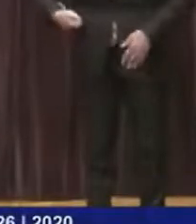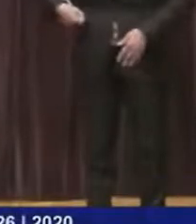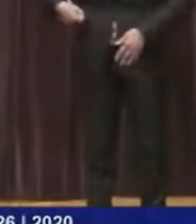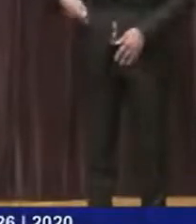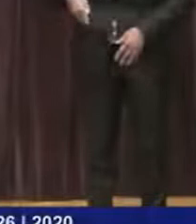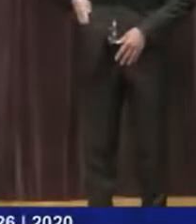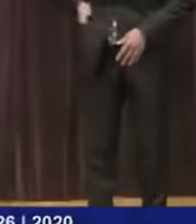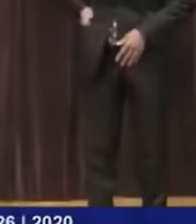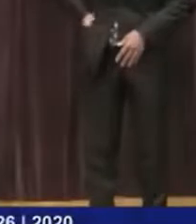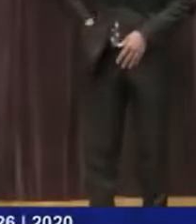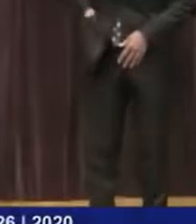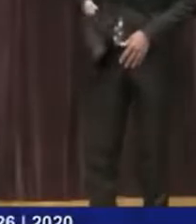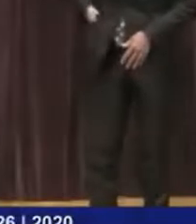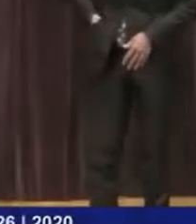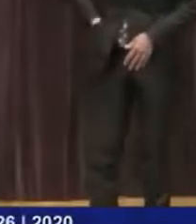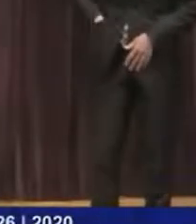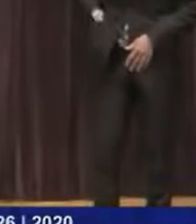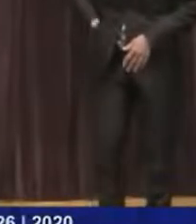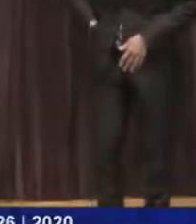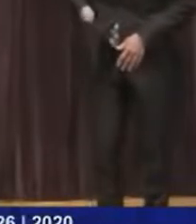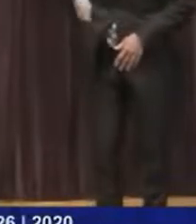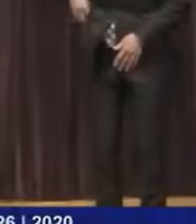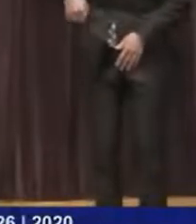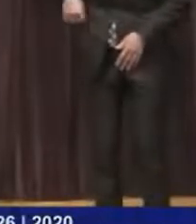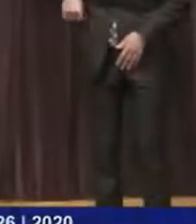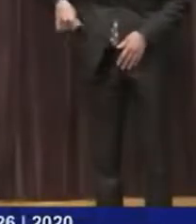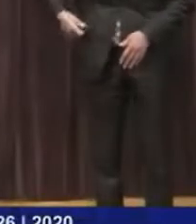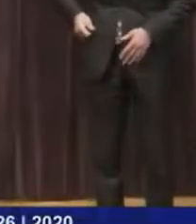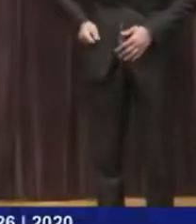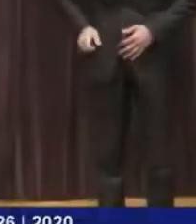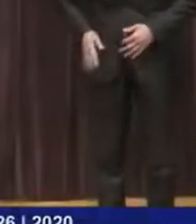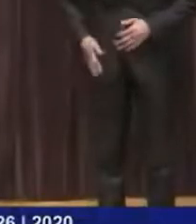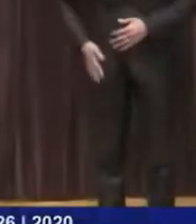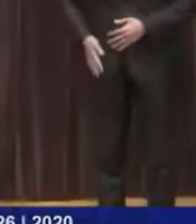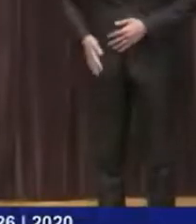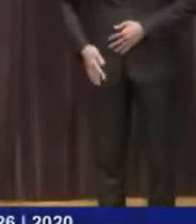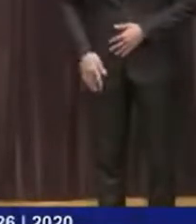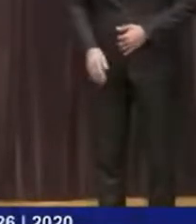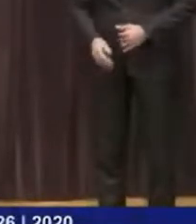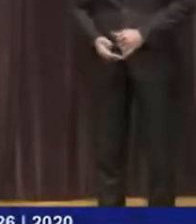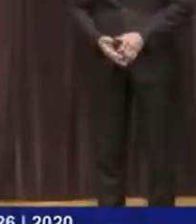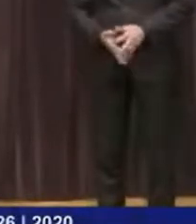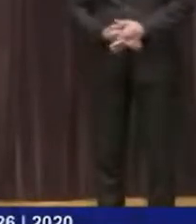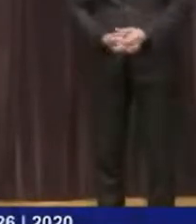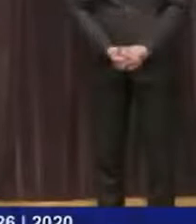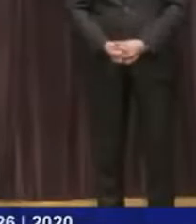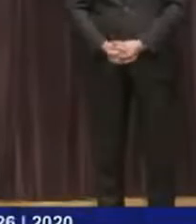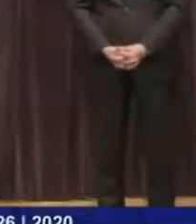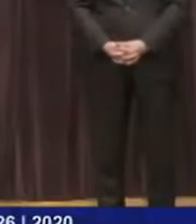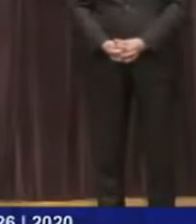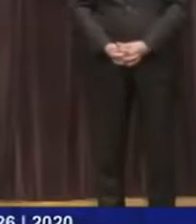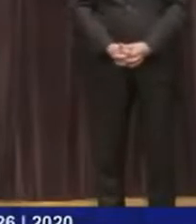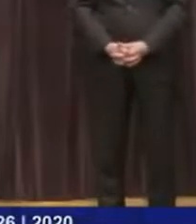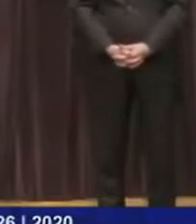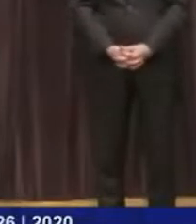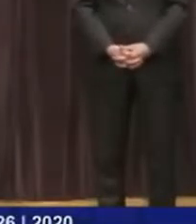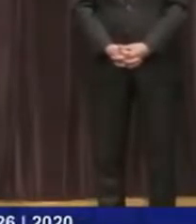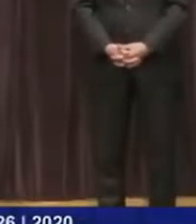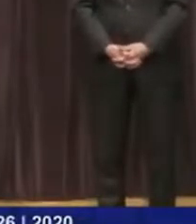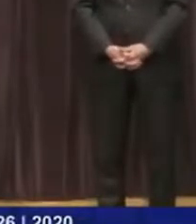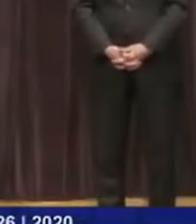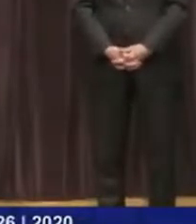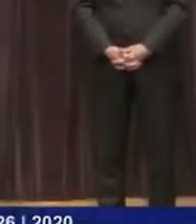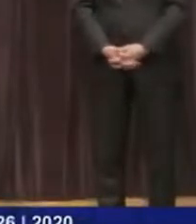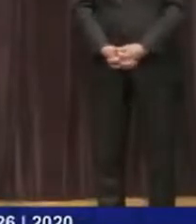Good afternoon, everyone. As always, I want to thank you for continuing to tune in to these press